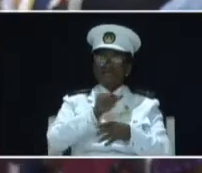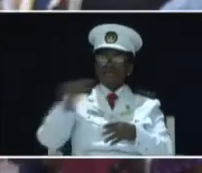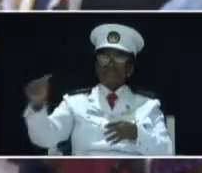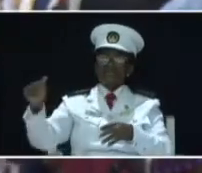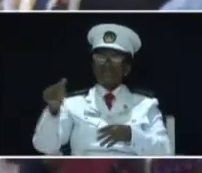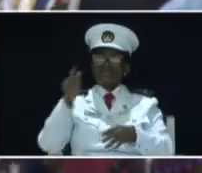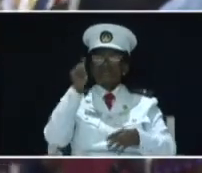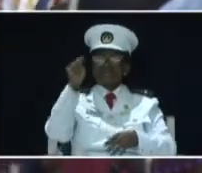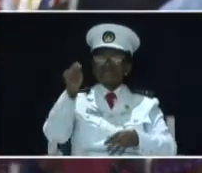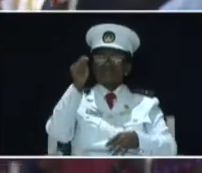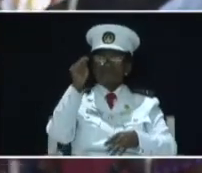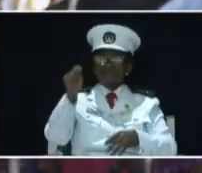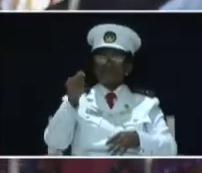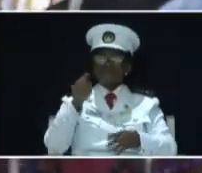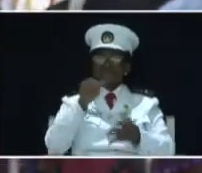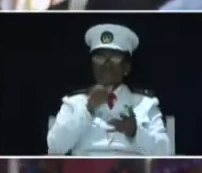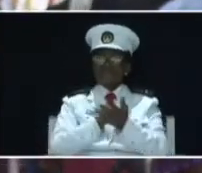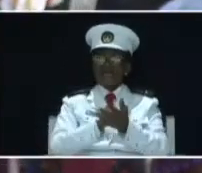that